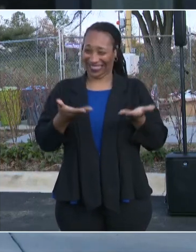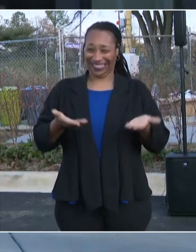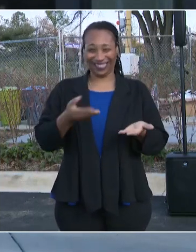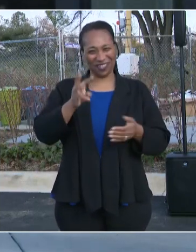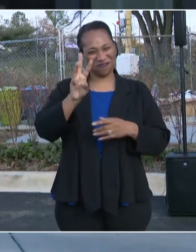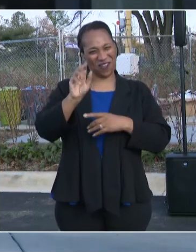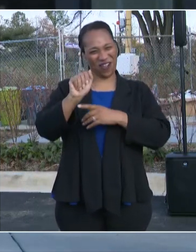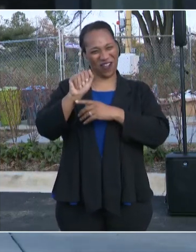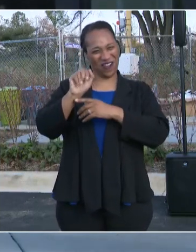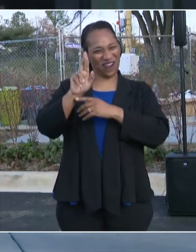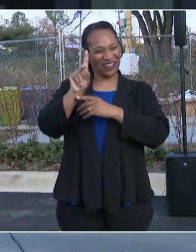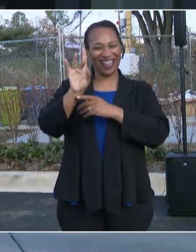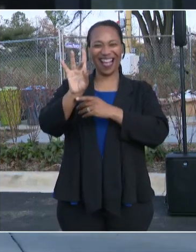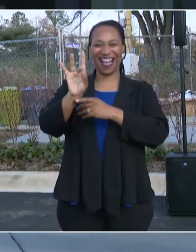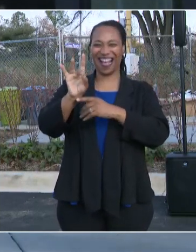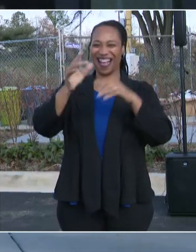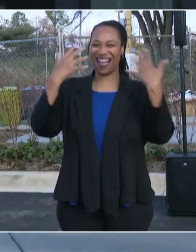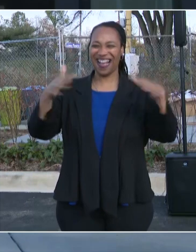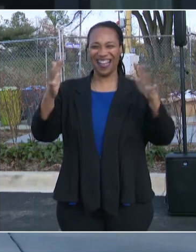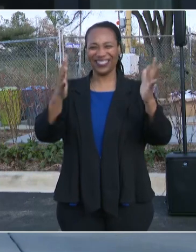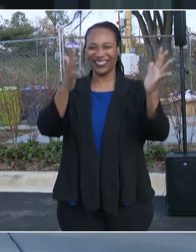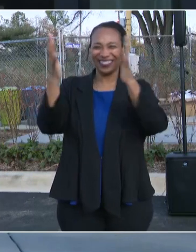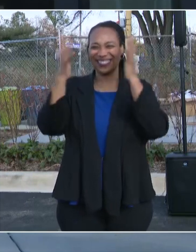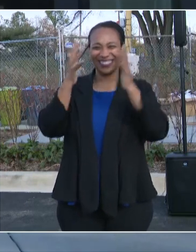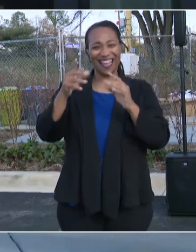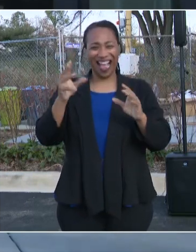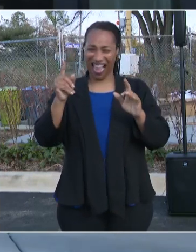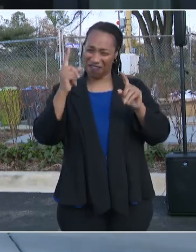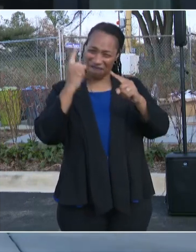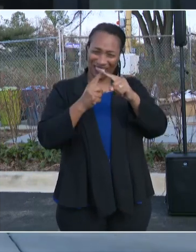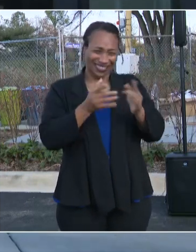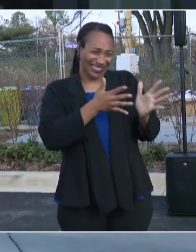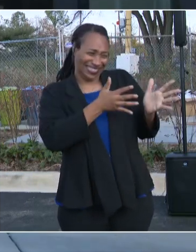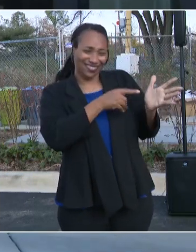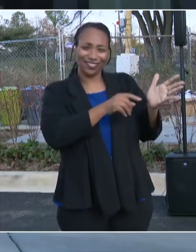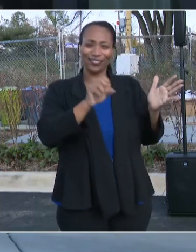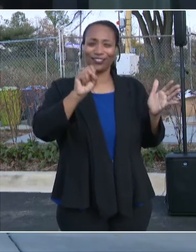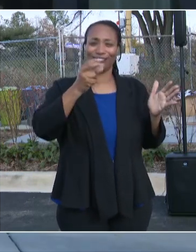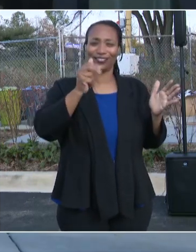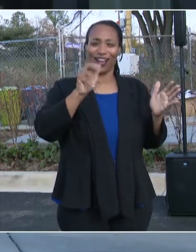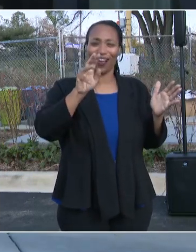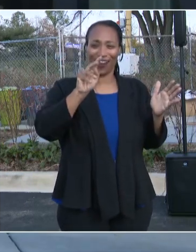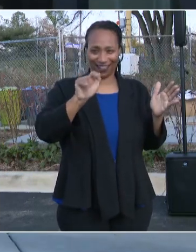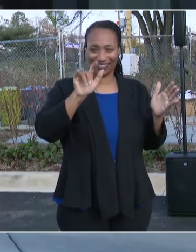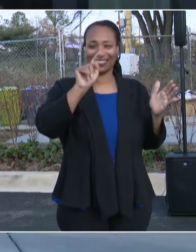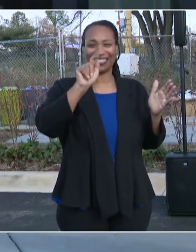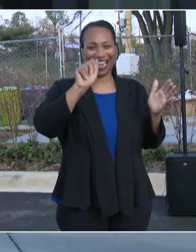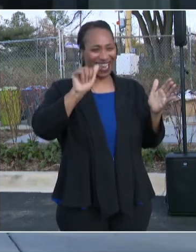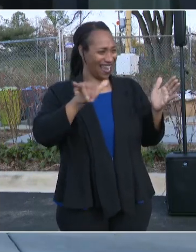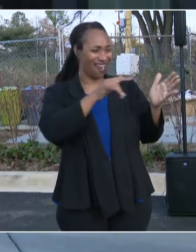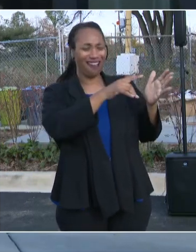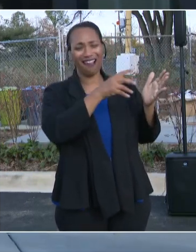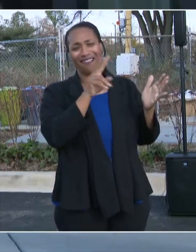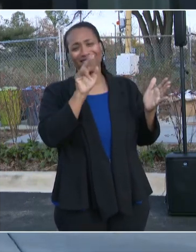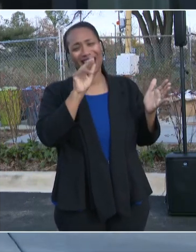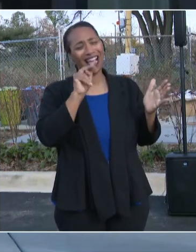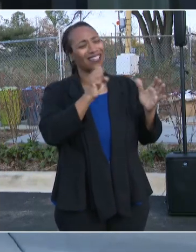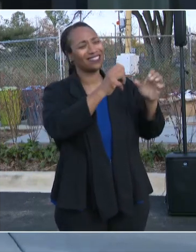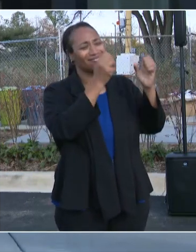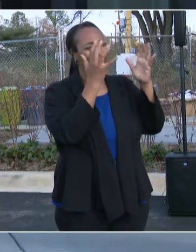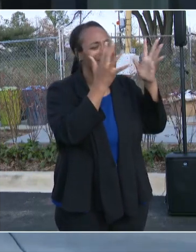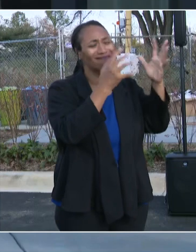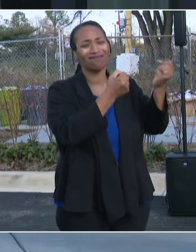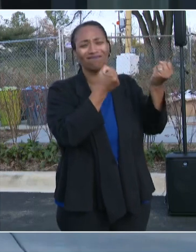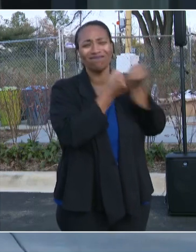give Shantae another round of applause for her wonderful words on behalf of the community. We hear her joy, pride,